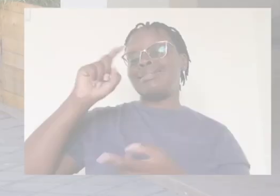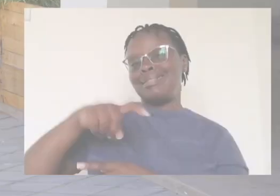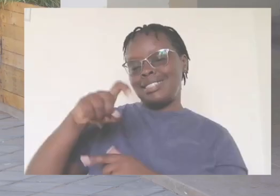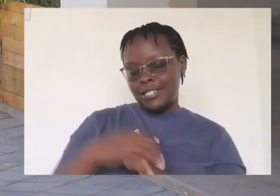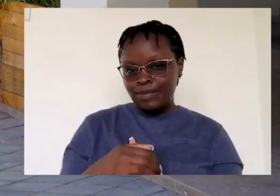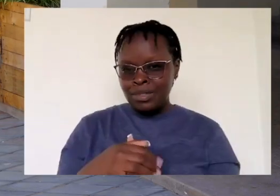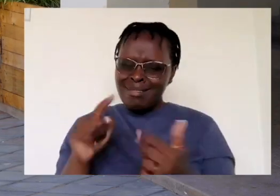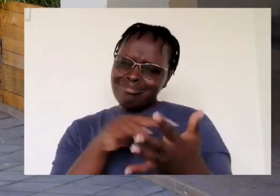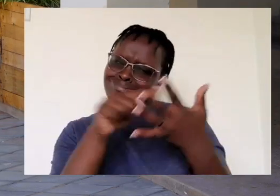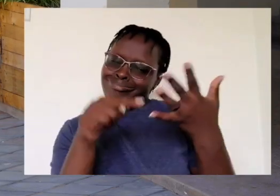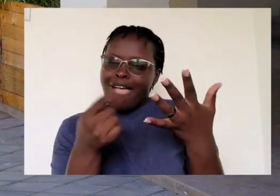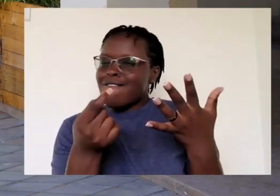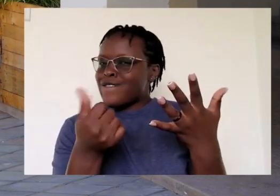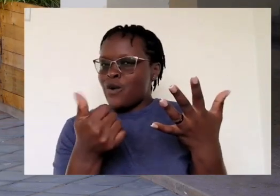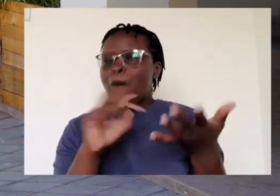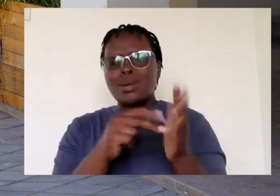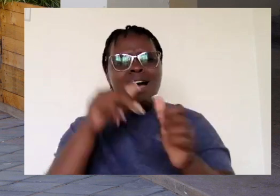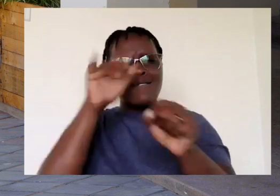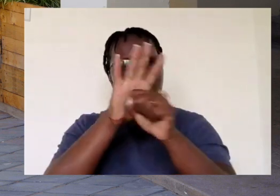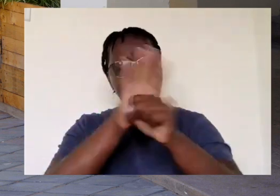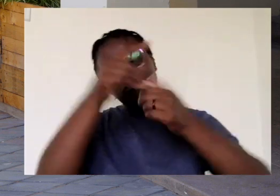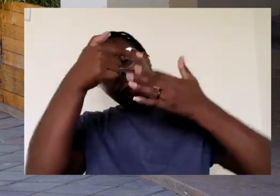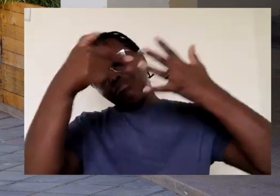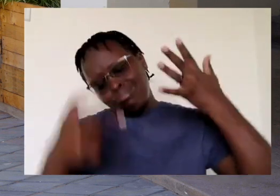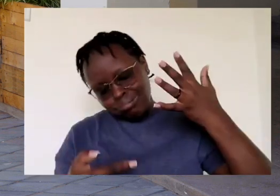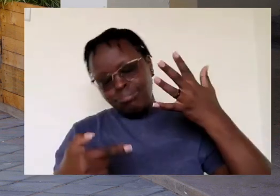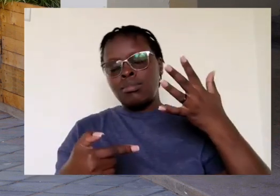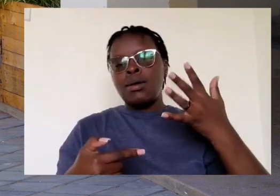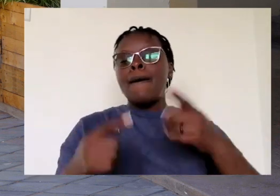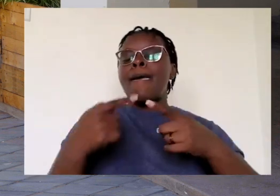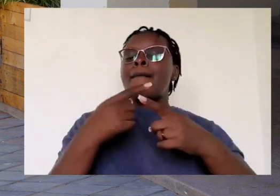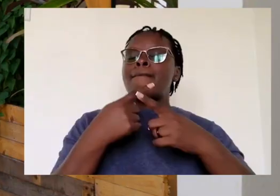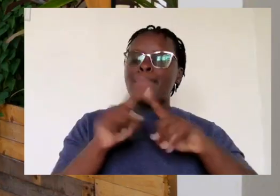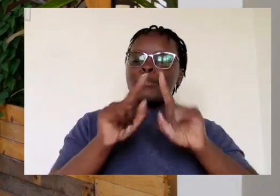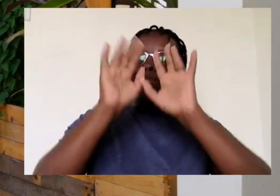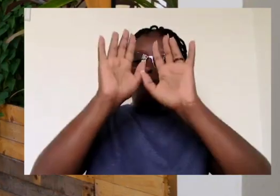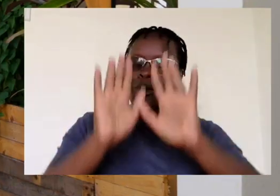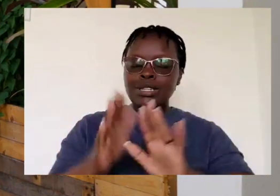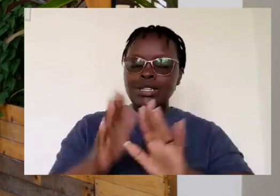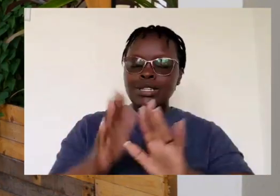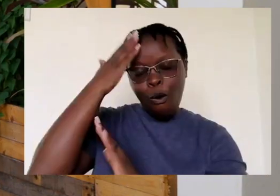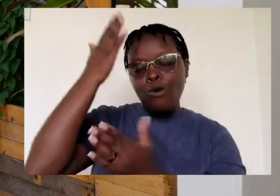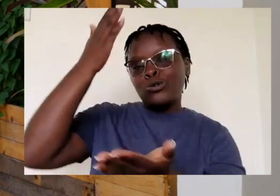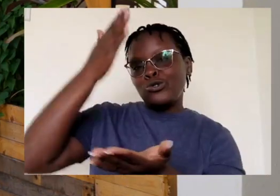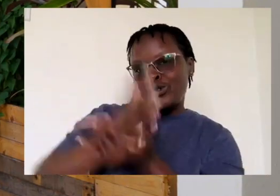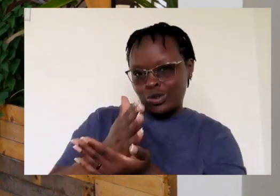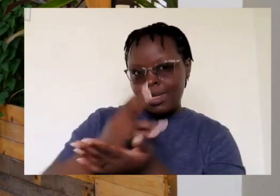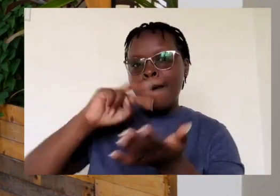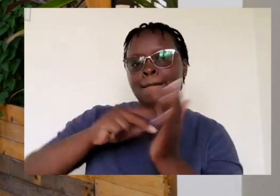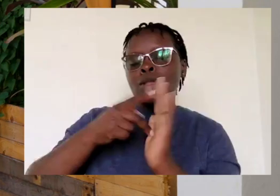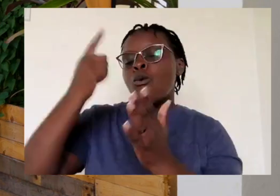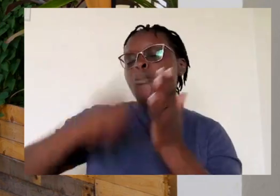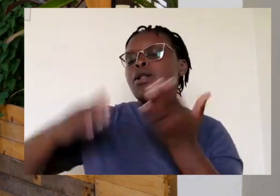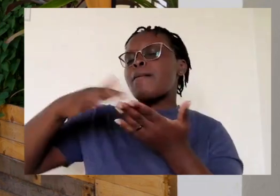long-term. We've just tackled some myths and misconceptions about EdTech in Kenya. But knowing the facts is just the first step. The real question